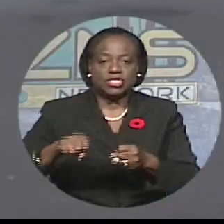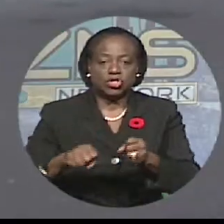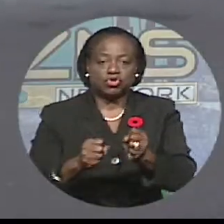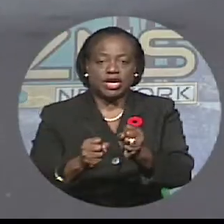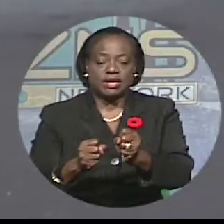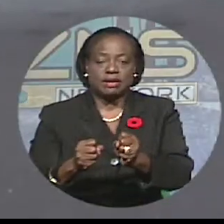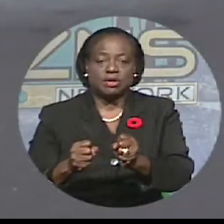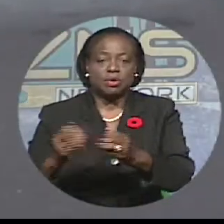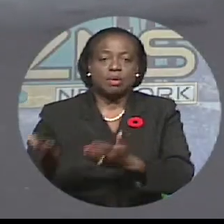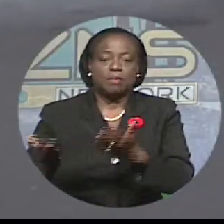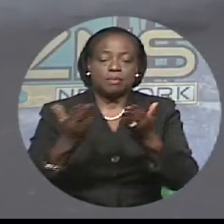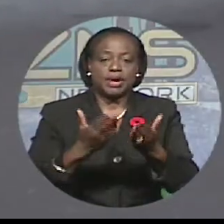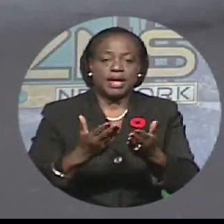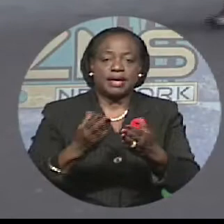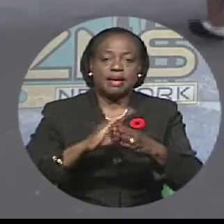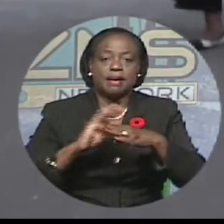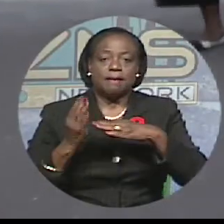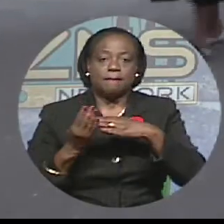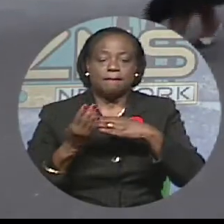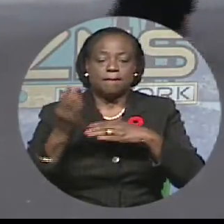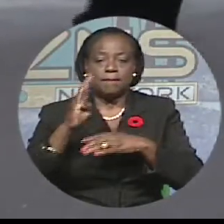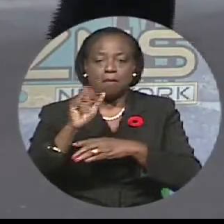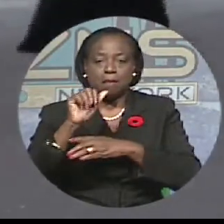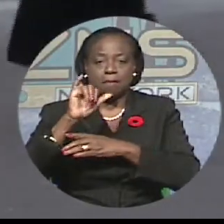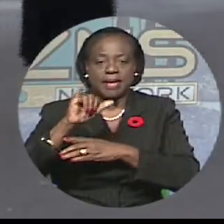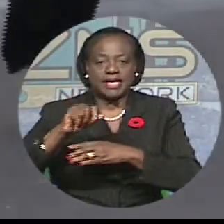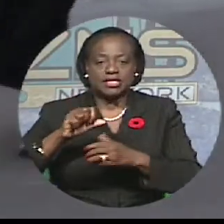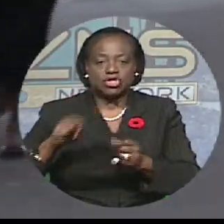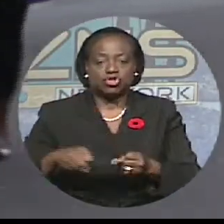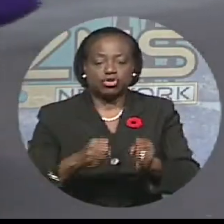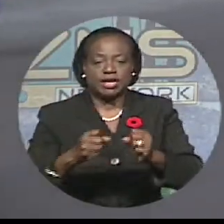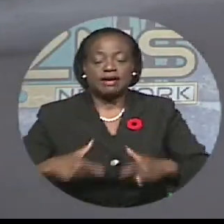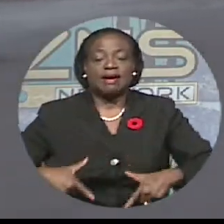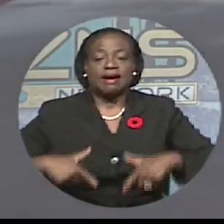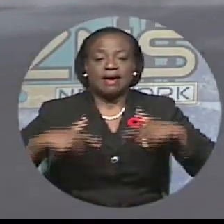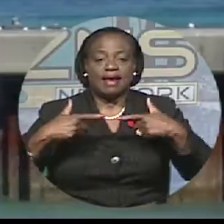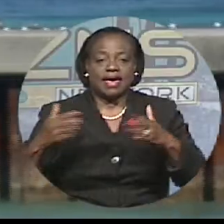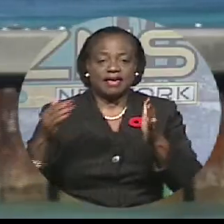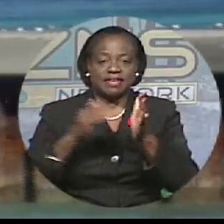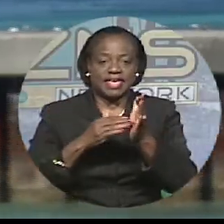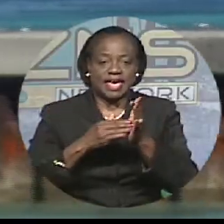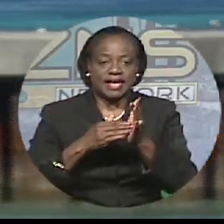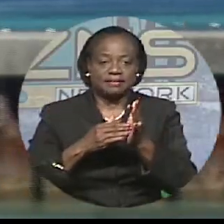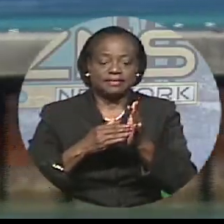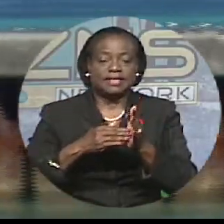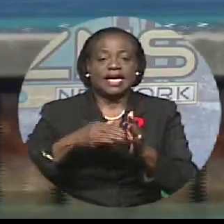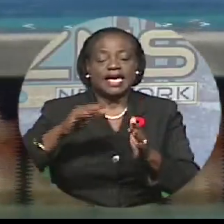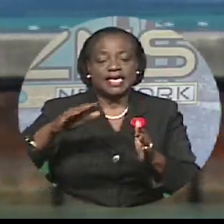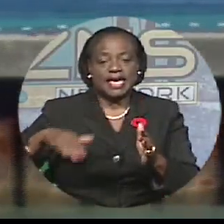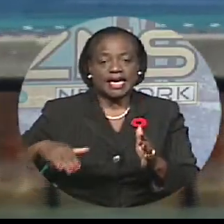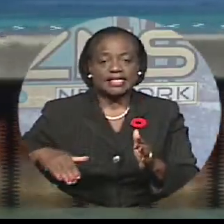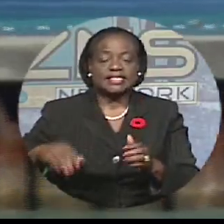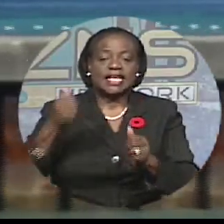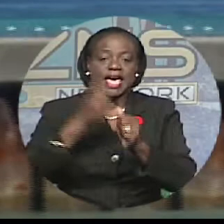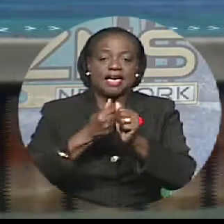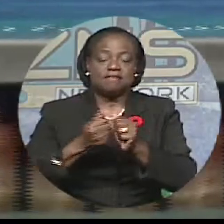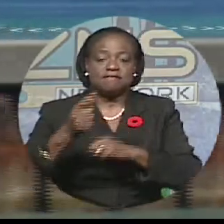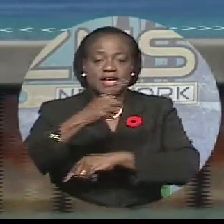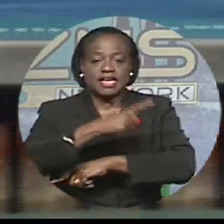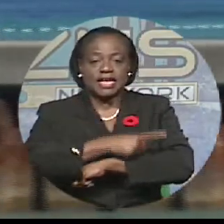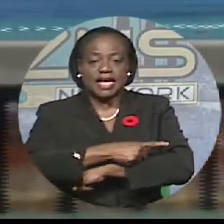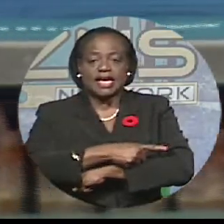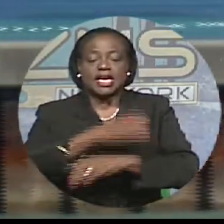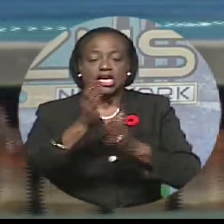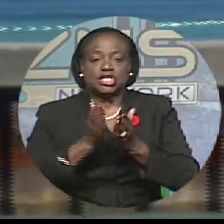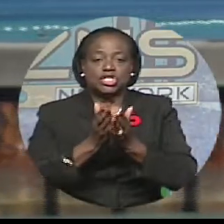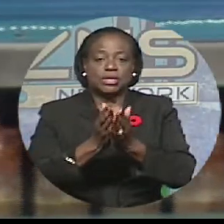alive again. Bay Street is just too dead. Nothing's happening on Bay Street. But yet every day we have 3-4 cruise ships coming in